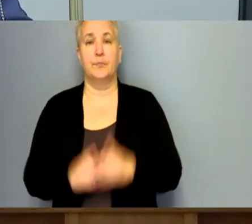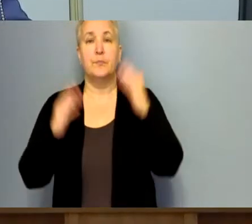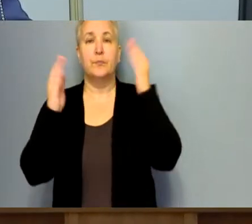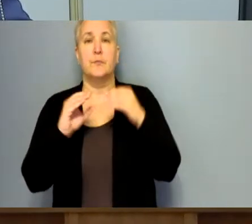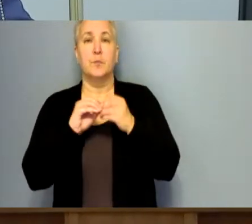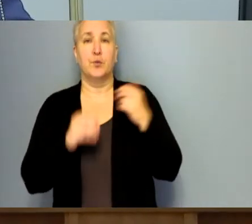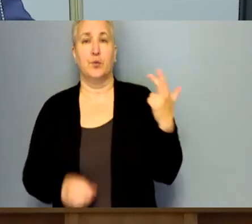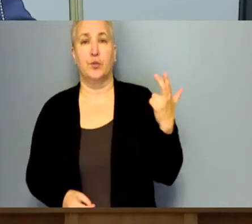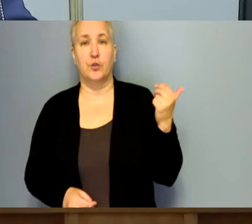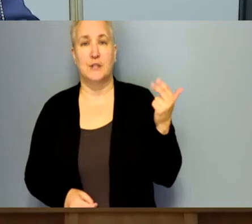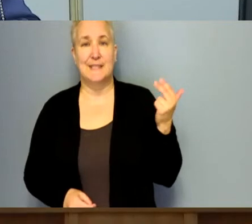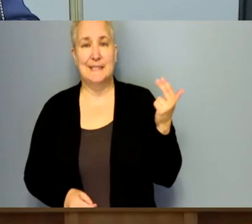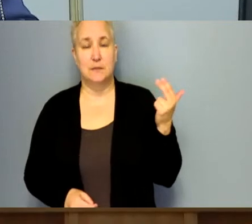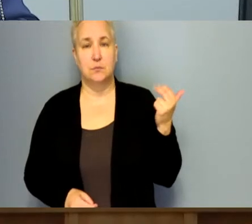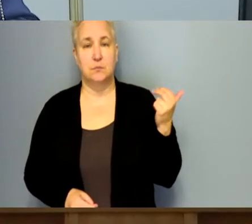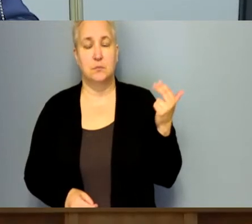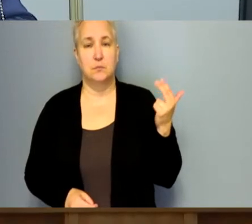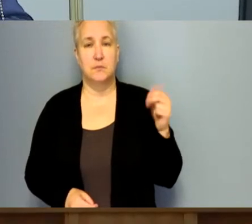13A,